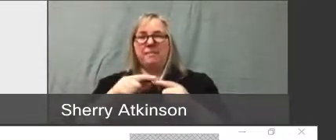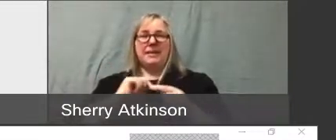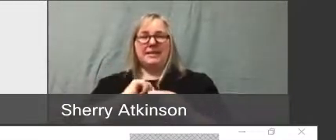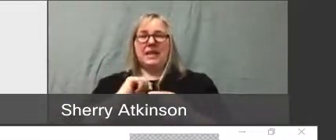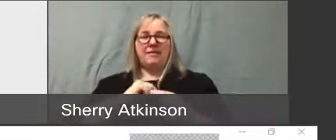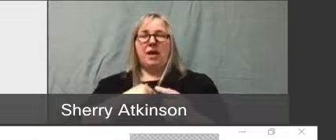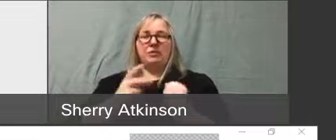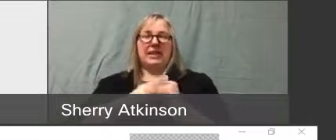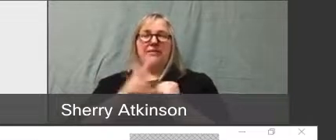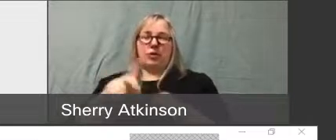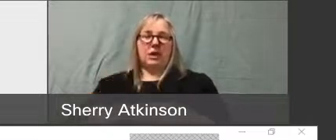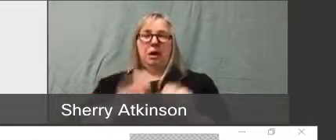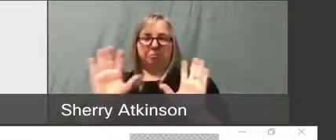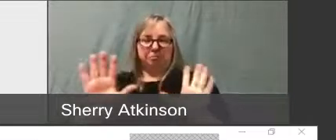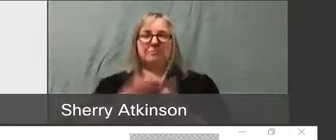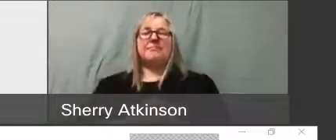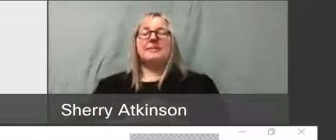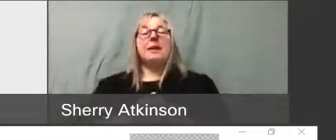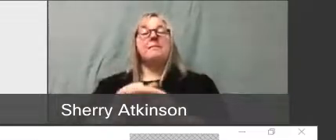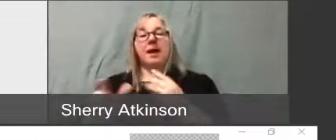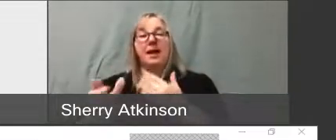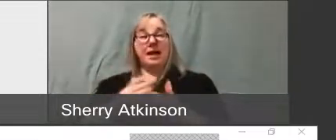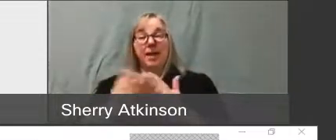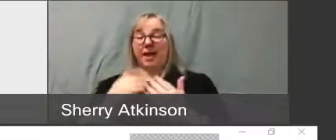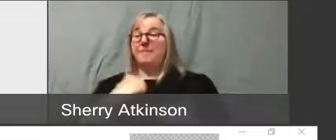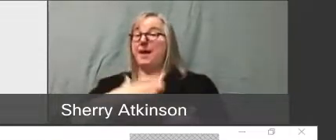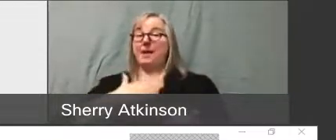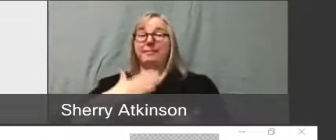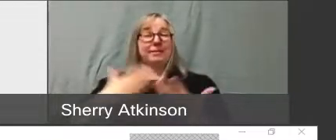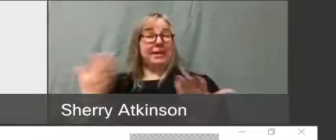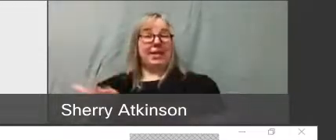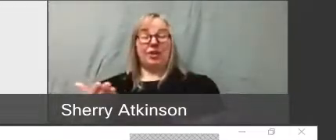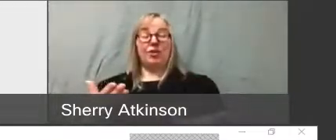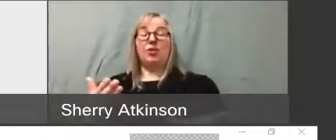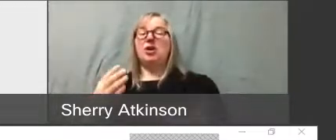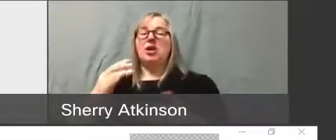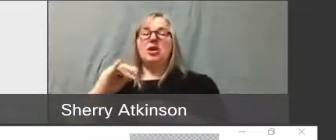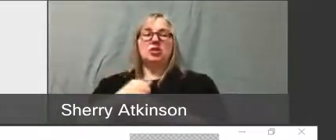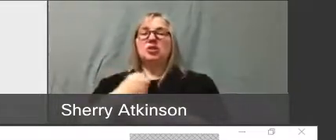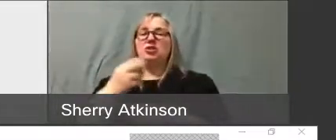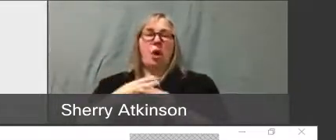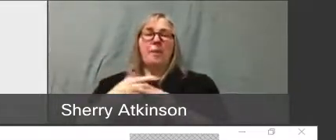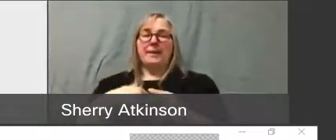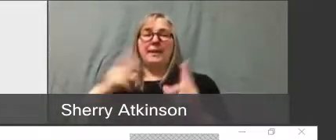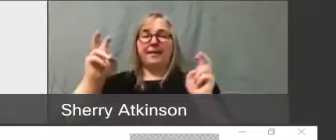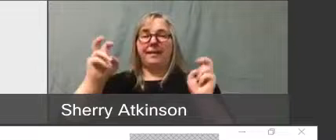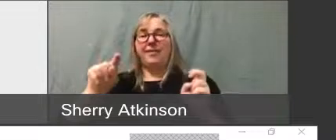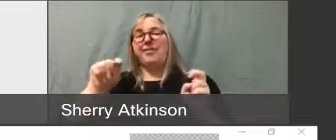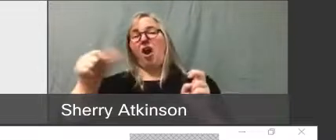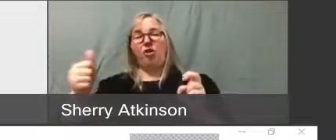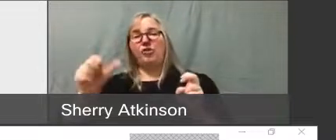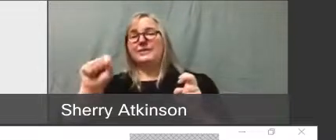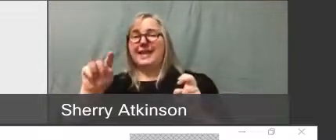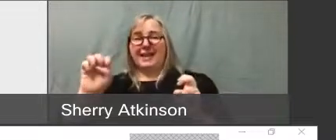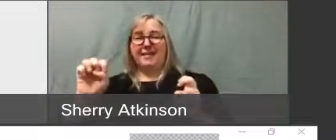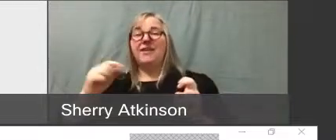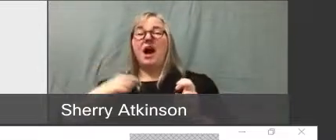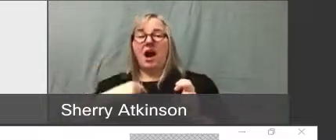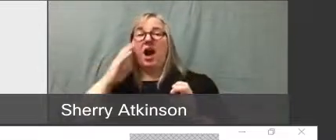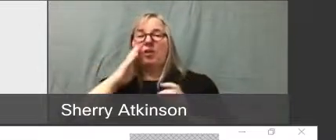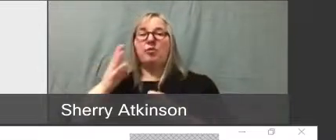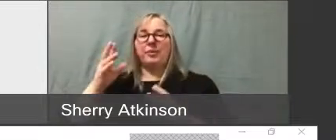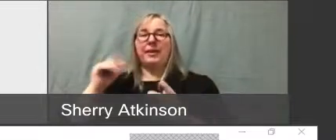that. But anyway, glad to be here. You can just call me the other Steve. So I'll be chairing this morning's